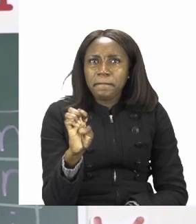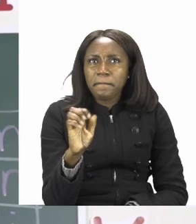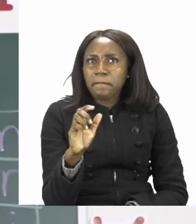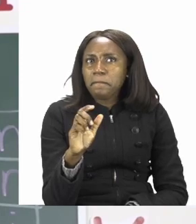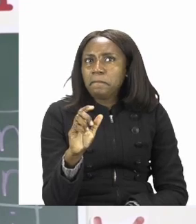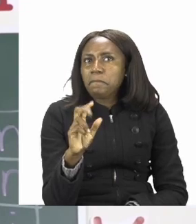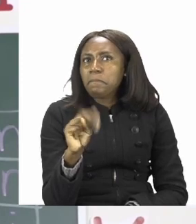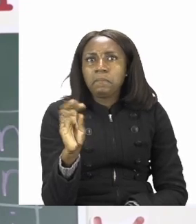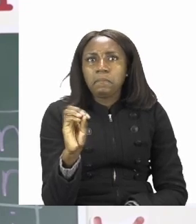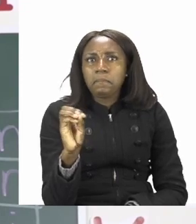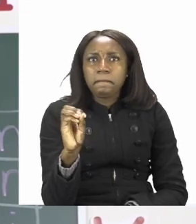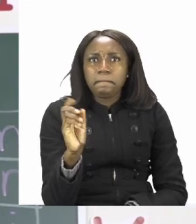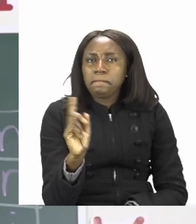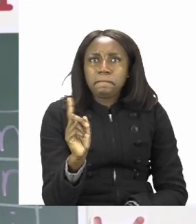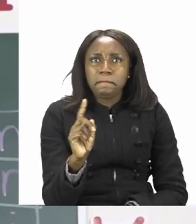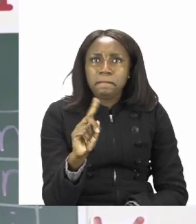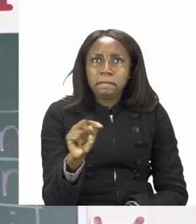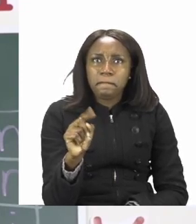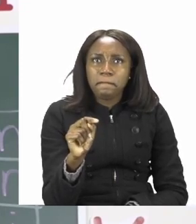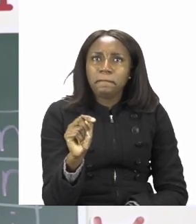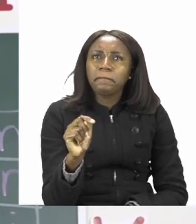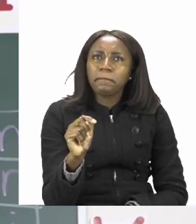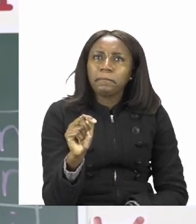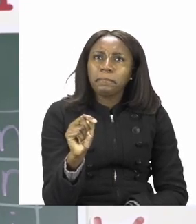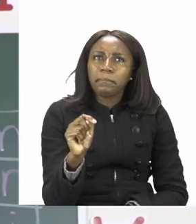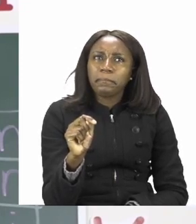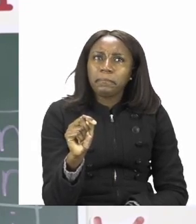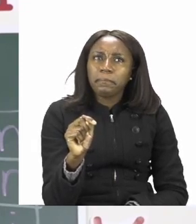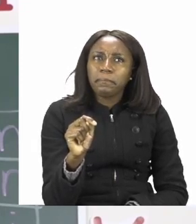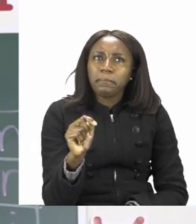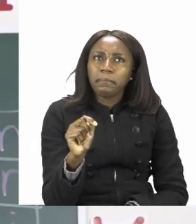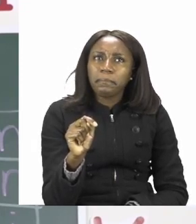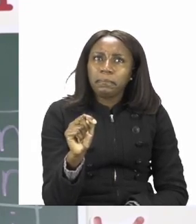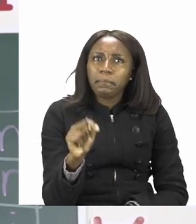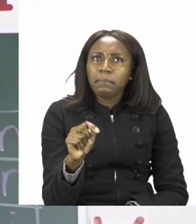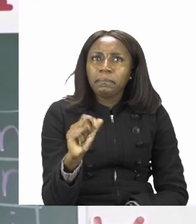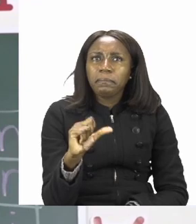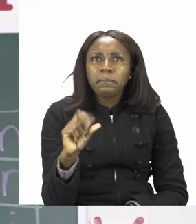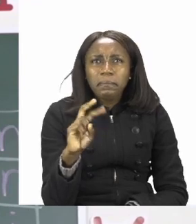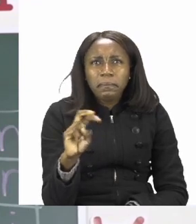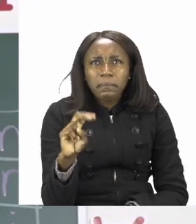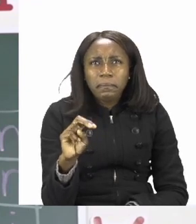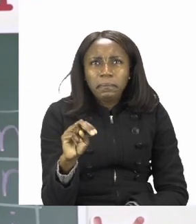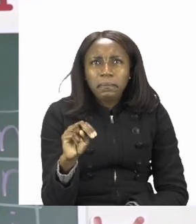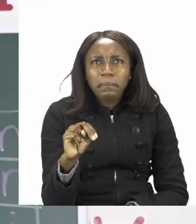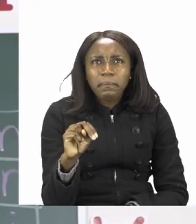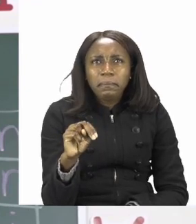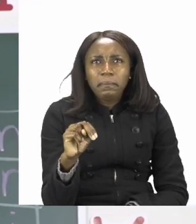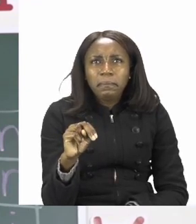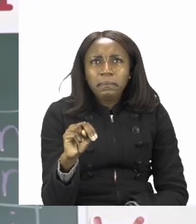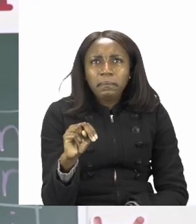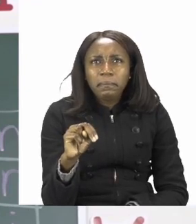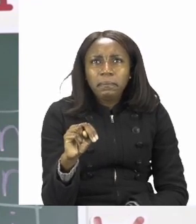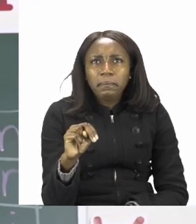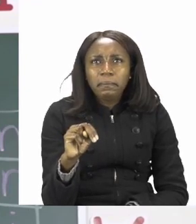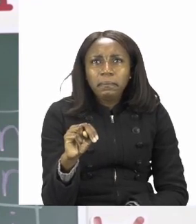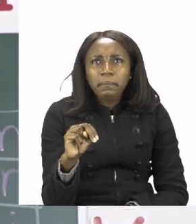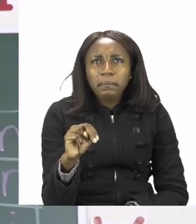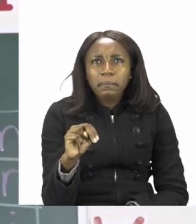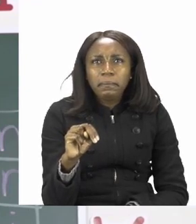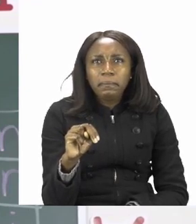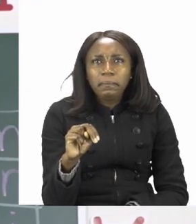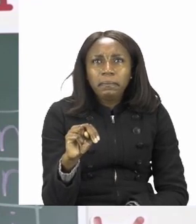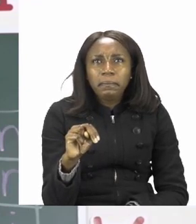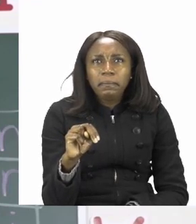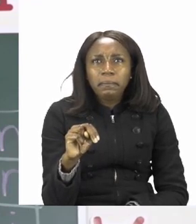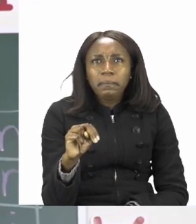no N still. So we need to leave this W and look for others. Let's go. There is no W here.